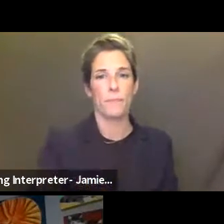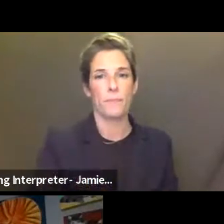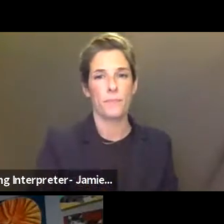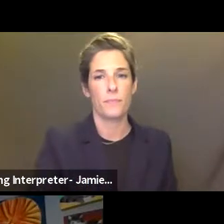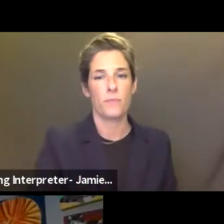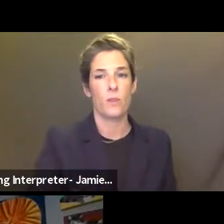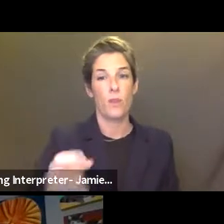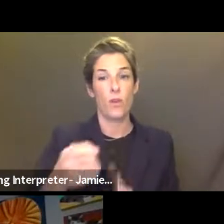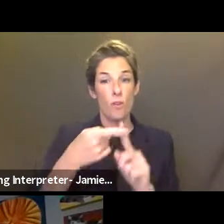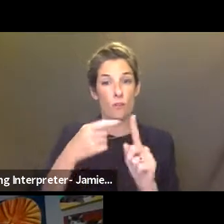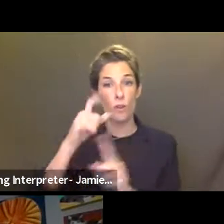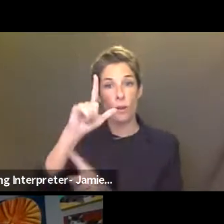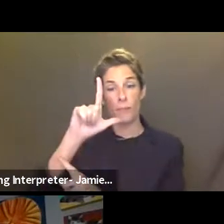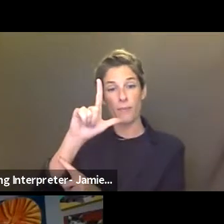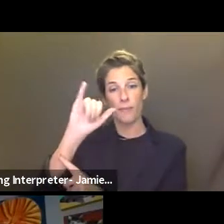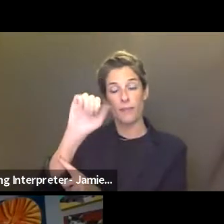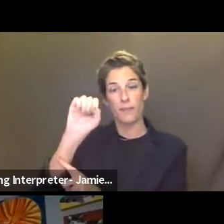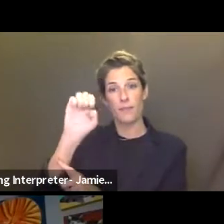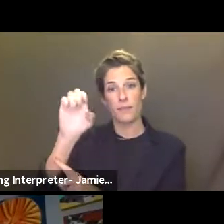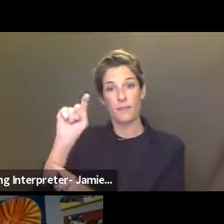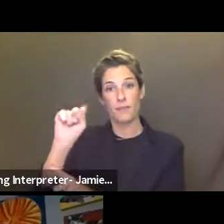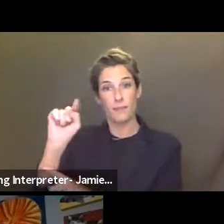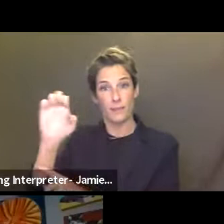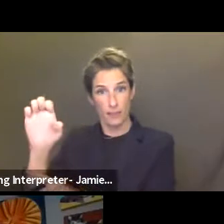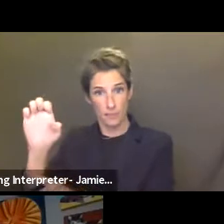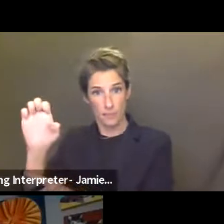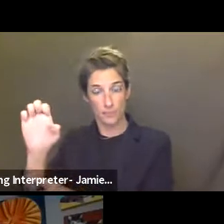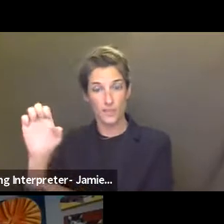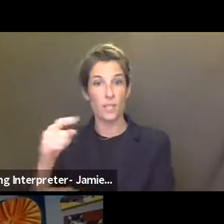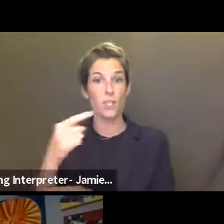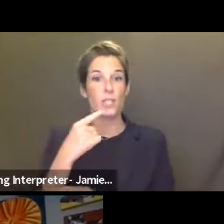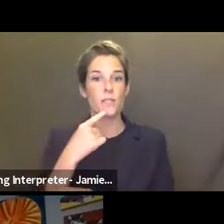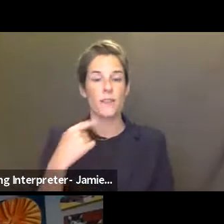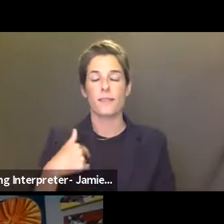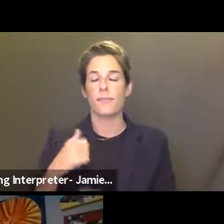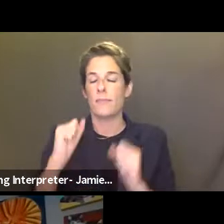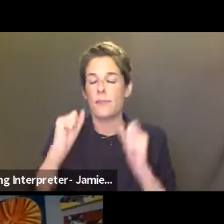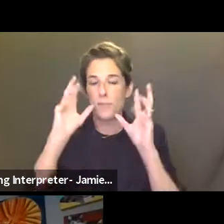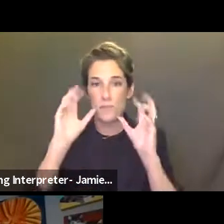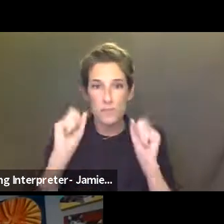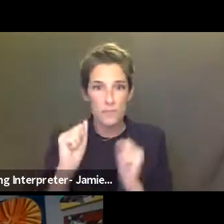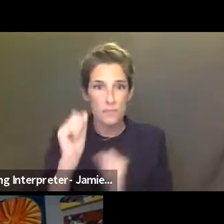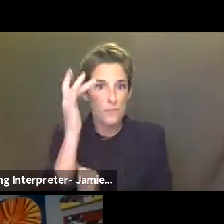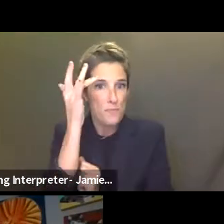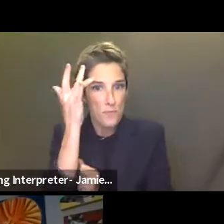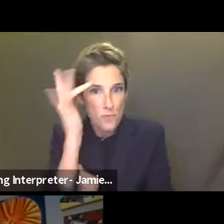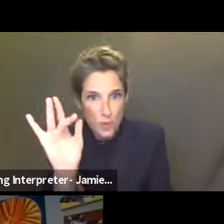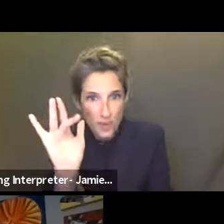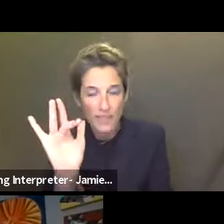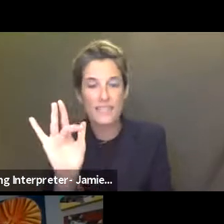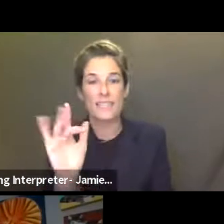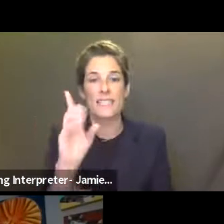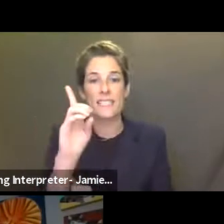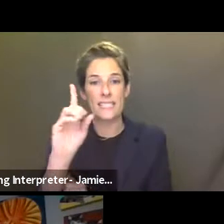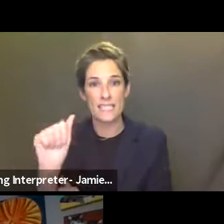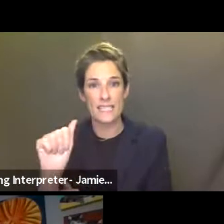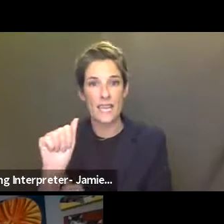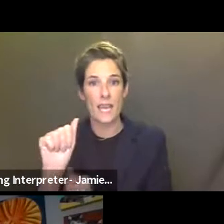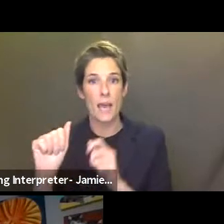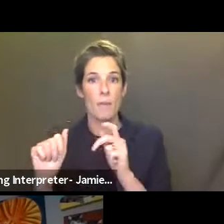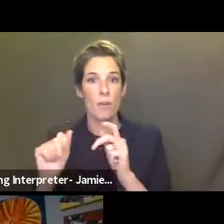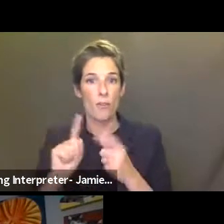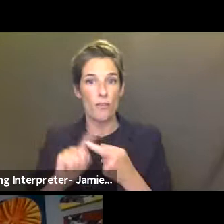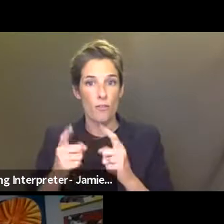L-I-S-E-T-T-E. She writes, my brilliant disabled friend, Naomi Ortiz,